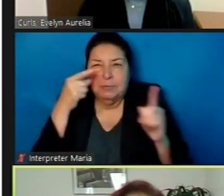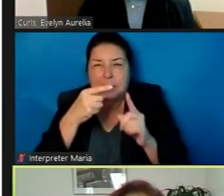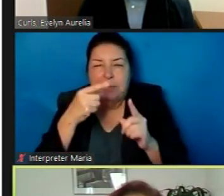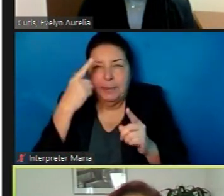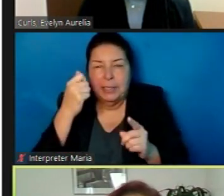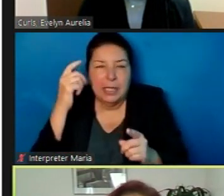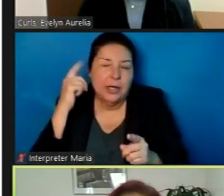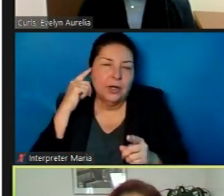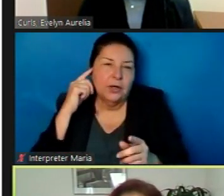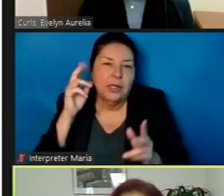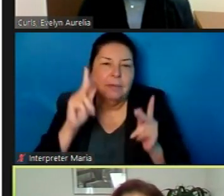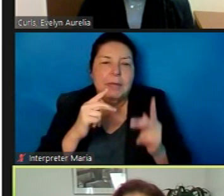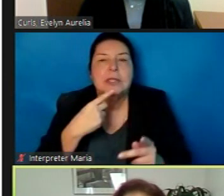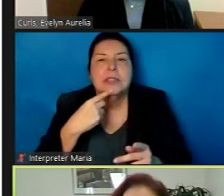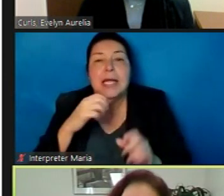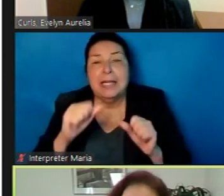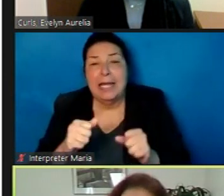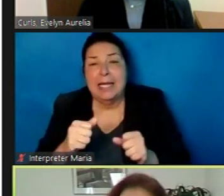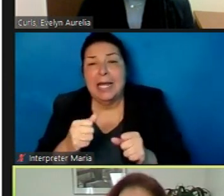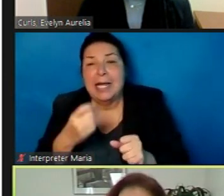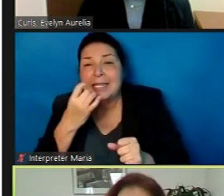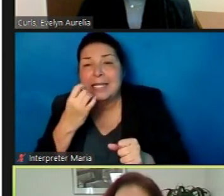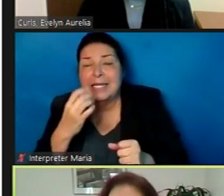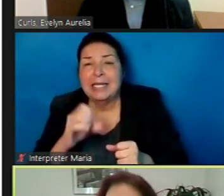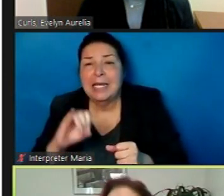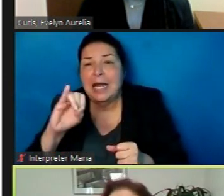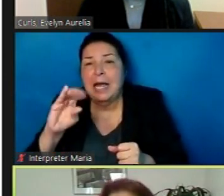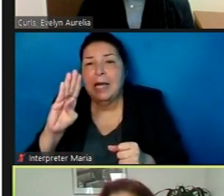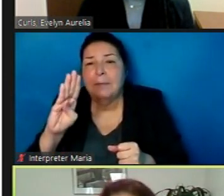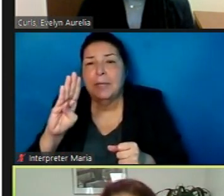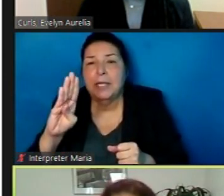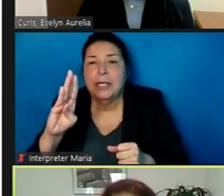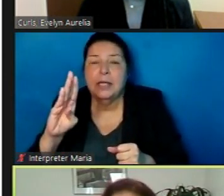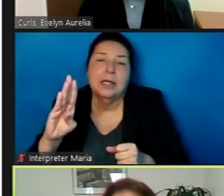heard people say, can I take like an ibuprofen for my